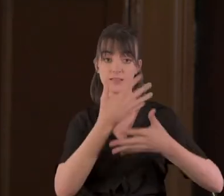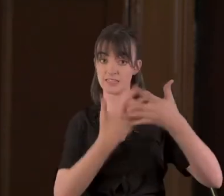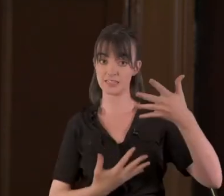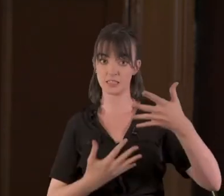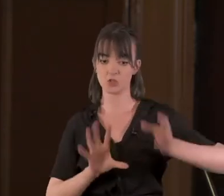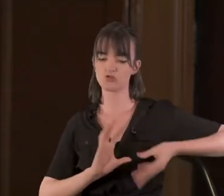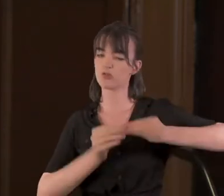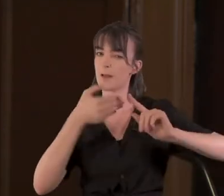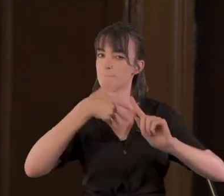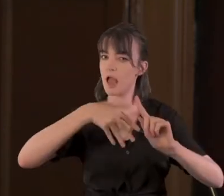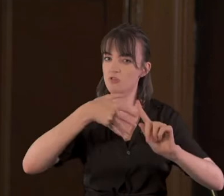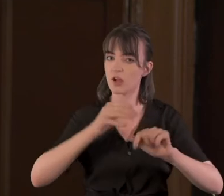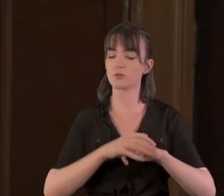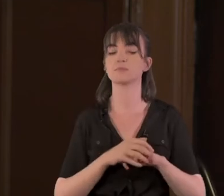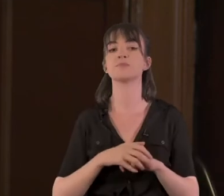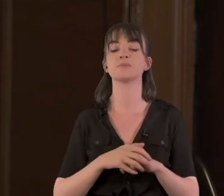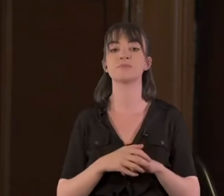And then we need to recall that